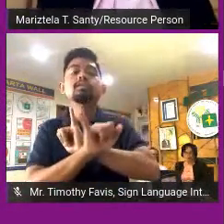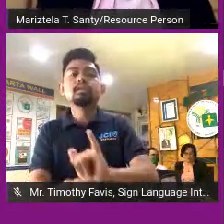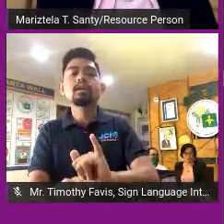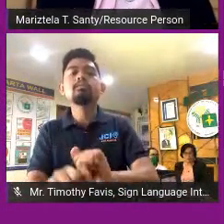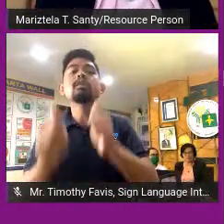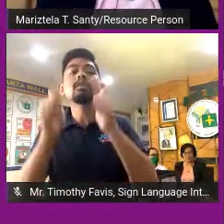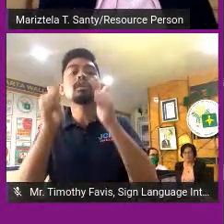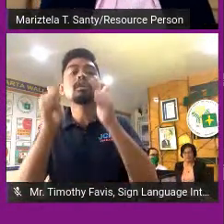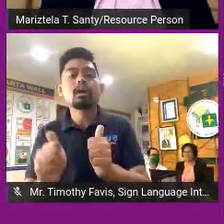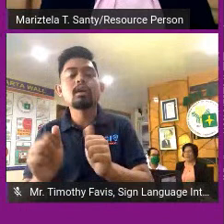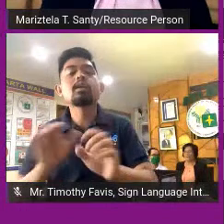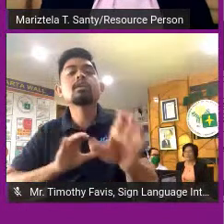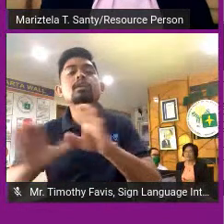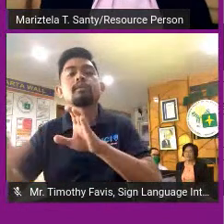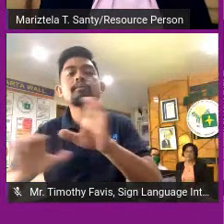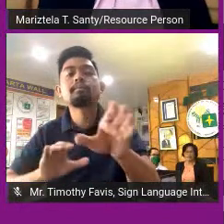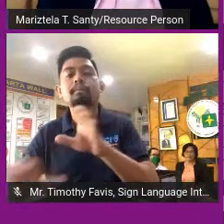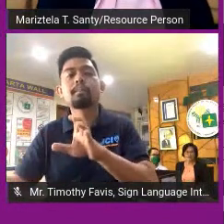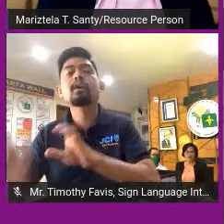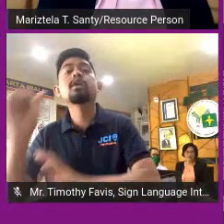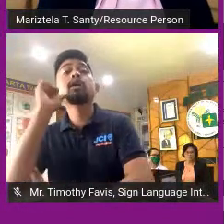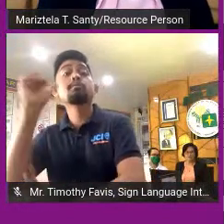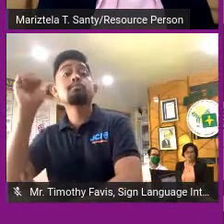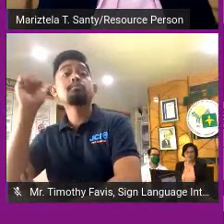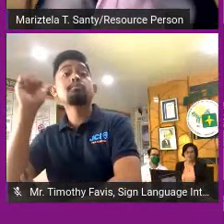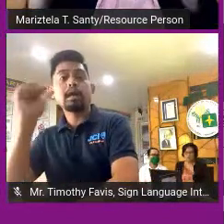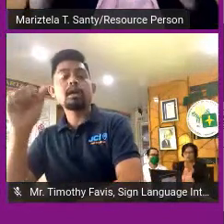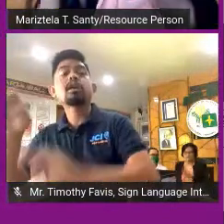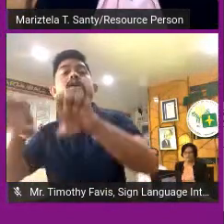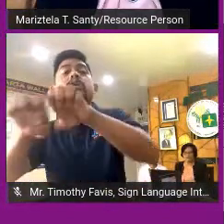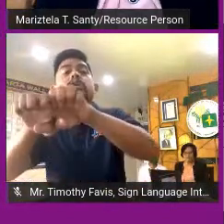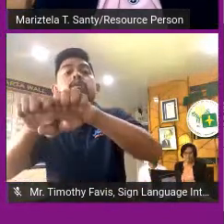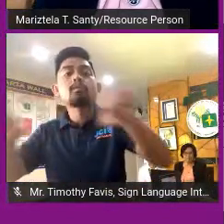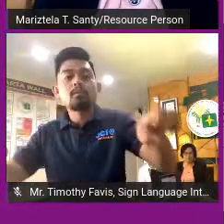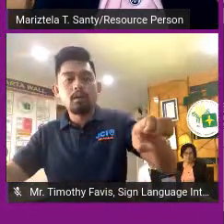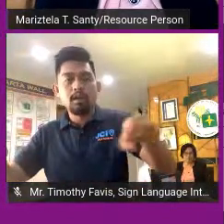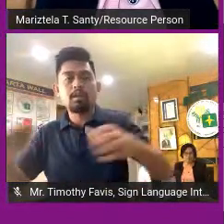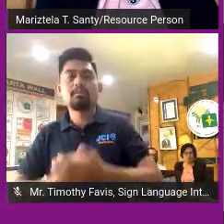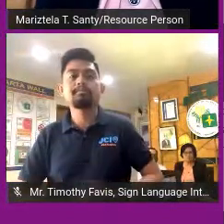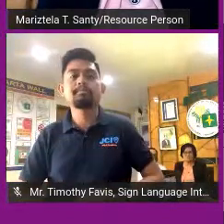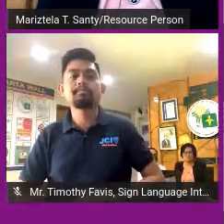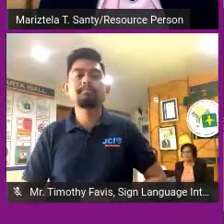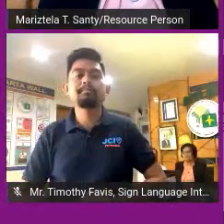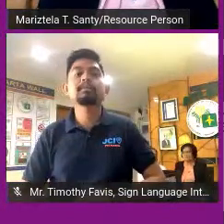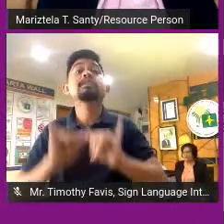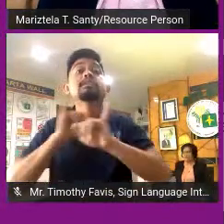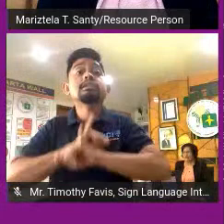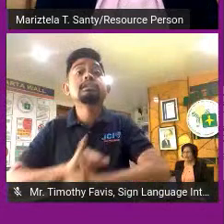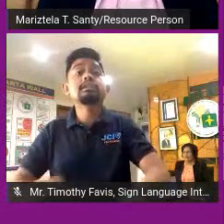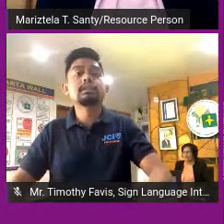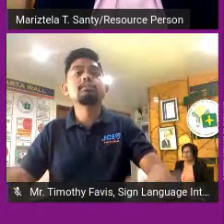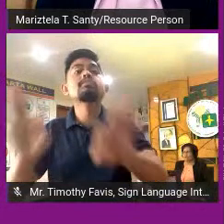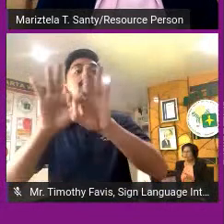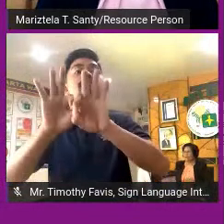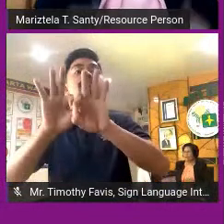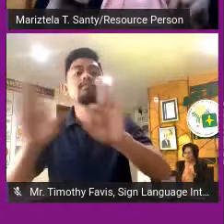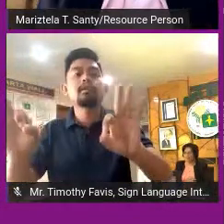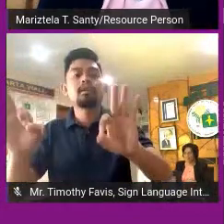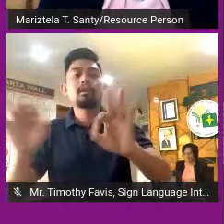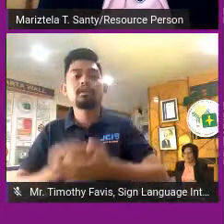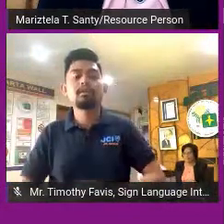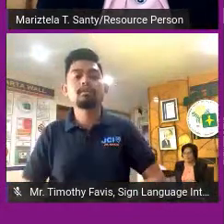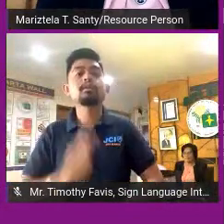towards equality. Sabi nga natin, ang gender in development ay towards